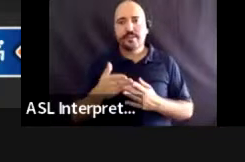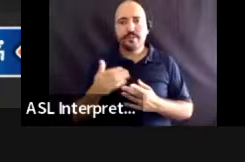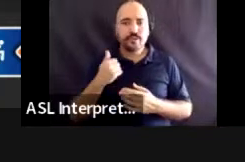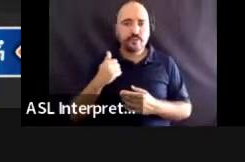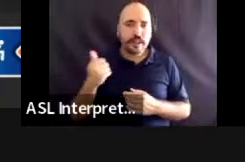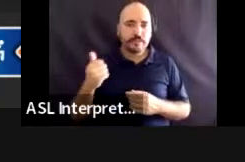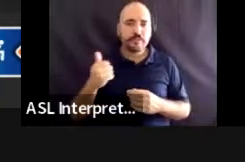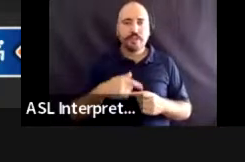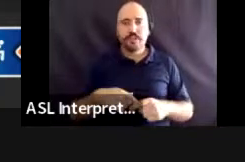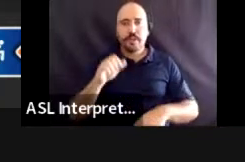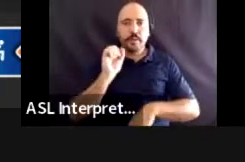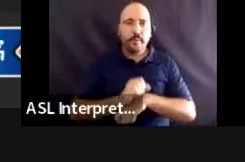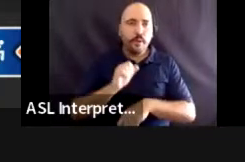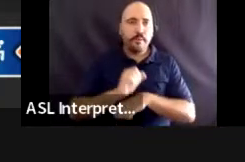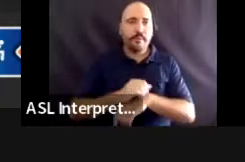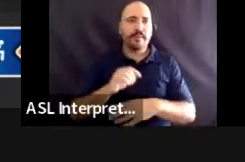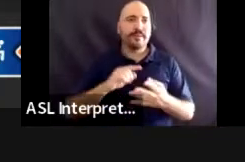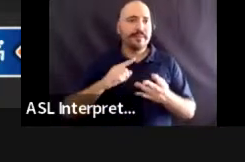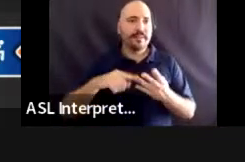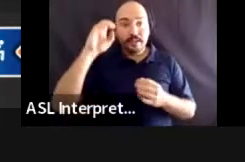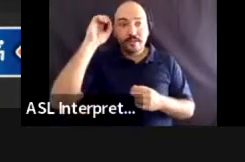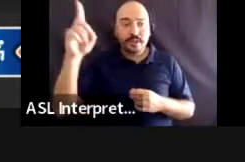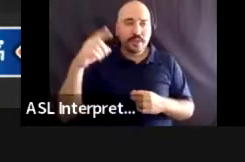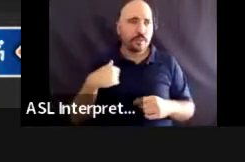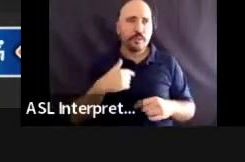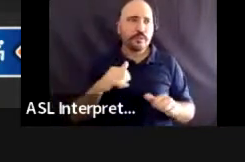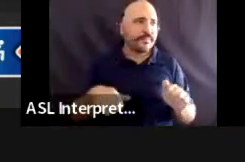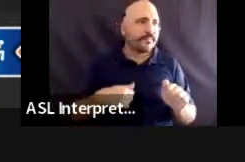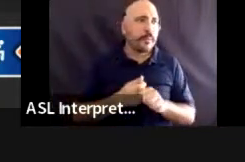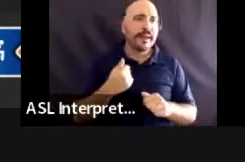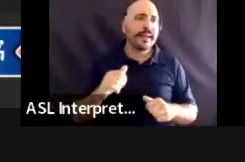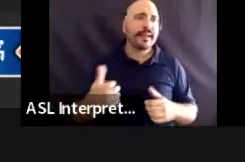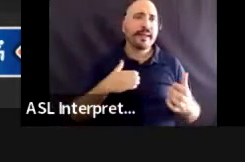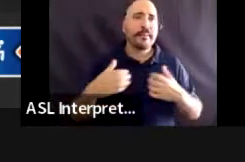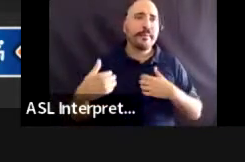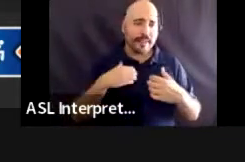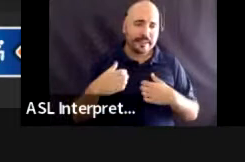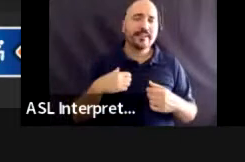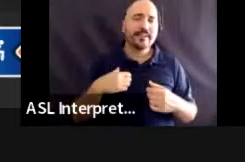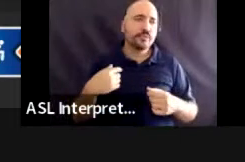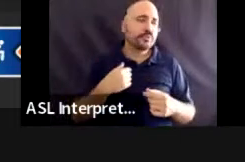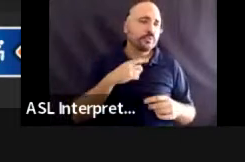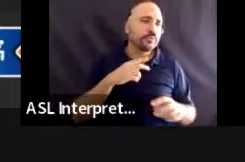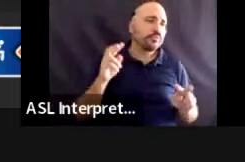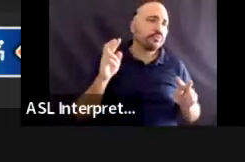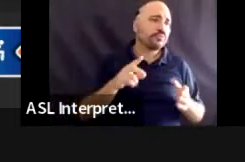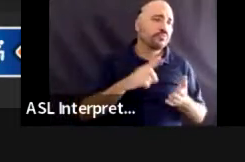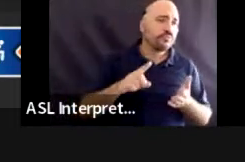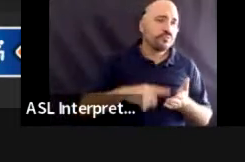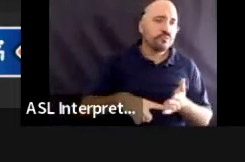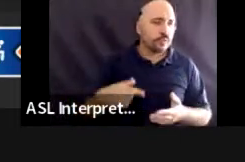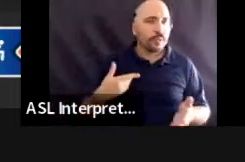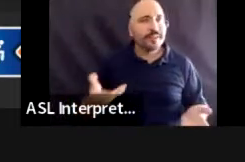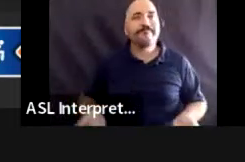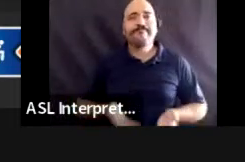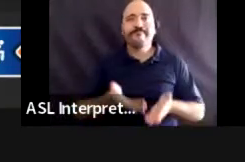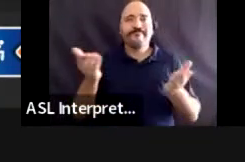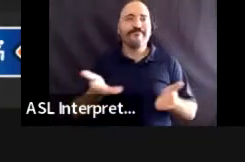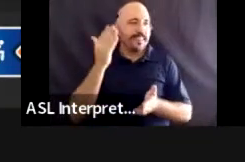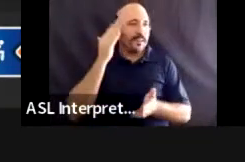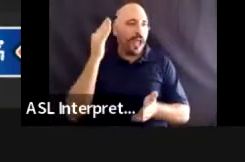employment, education. We also follow up on complaints. We do raise awareness publicly as well about being more